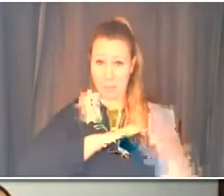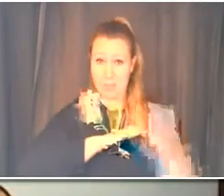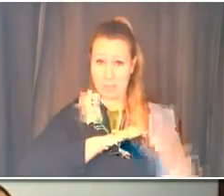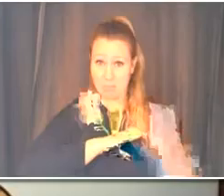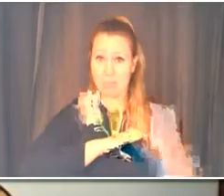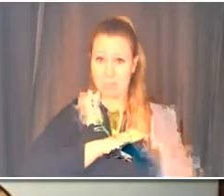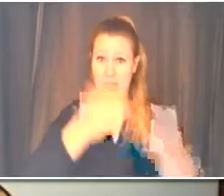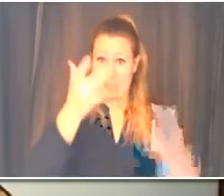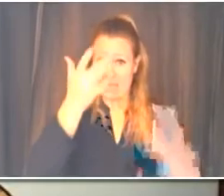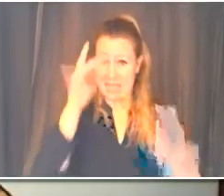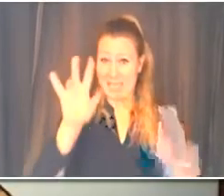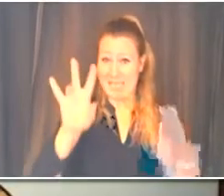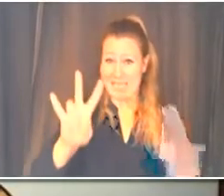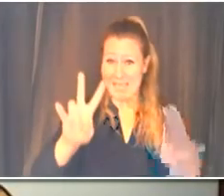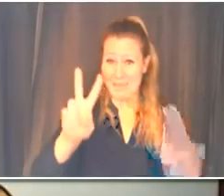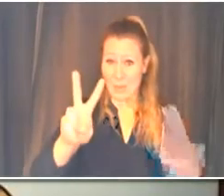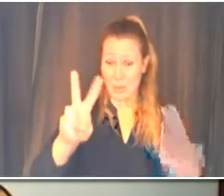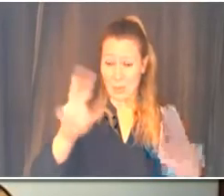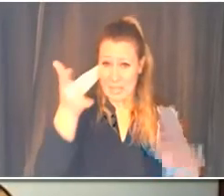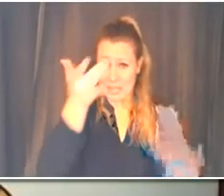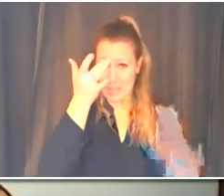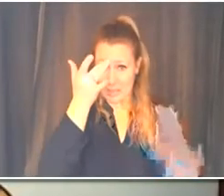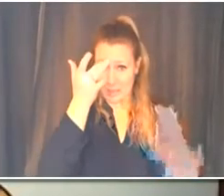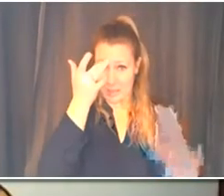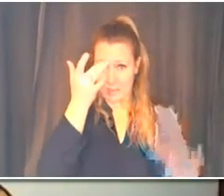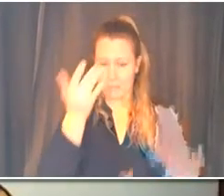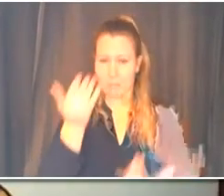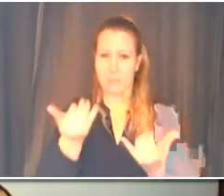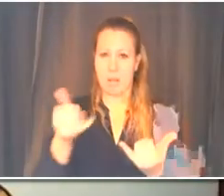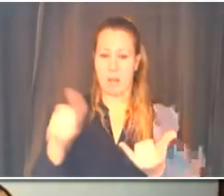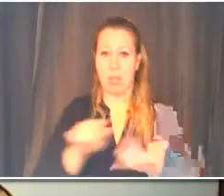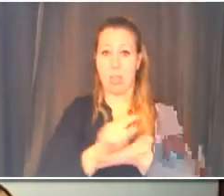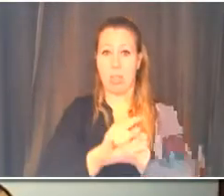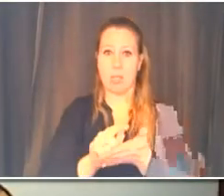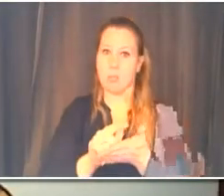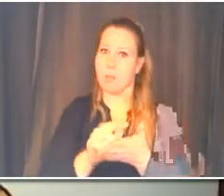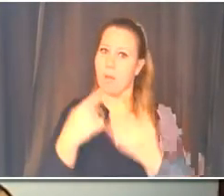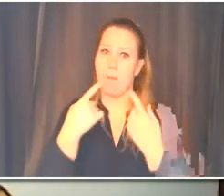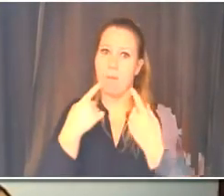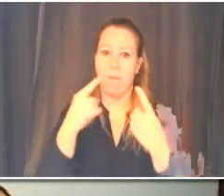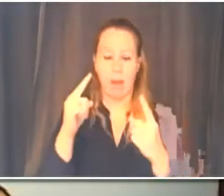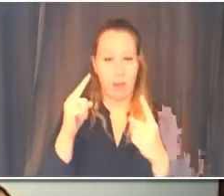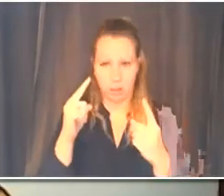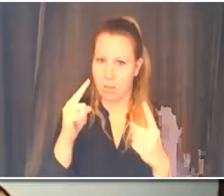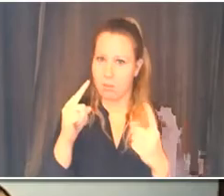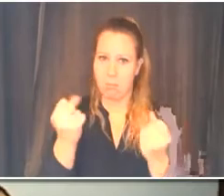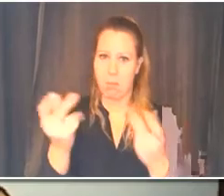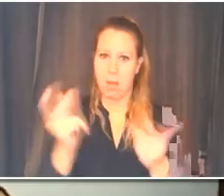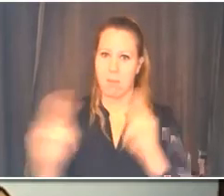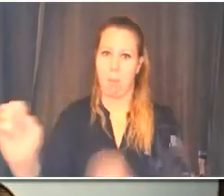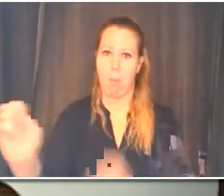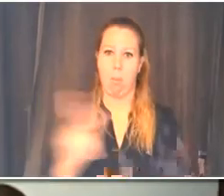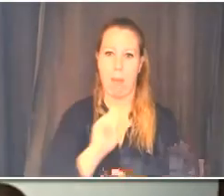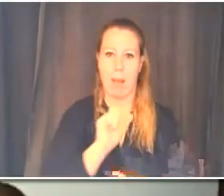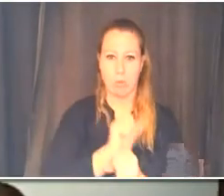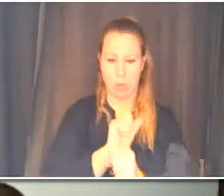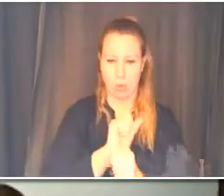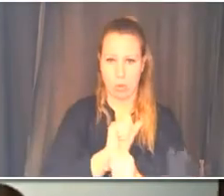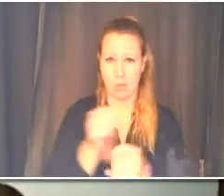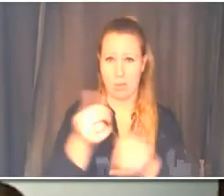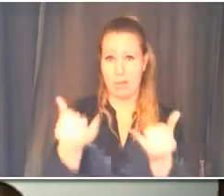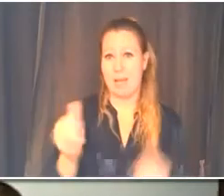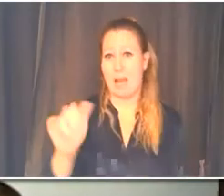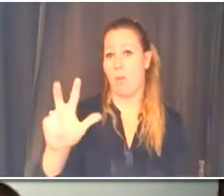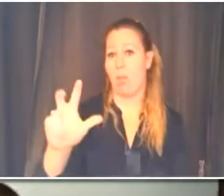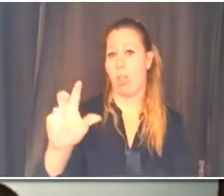back Patrol is still losing officers out sick from the pandemic and we sometimes backfill Patrol uh the